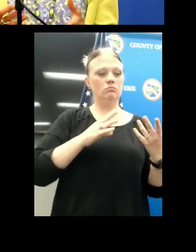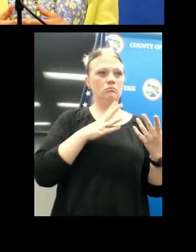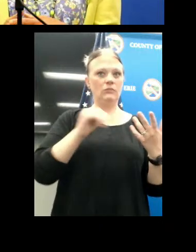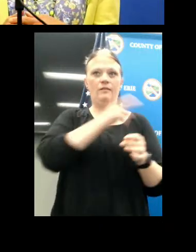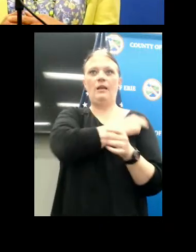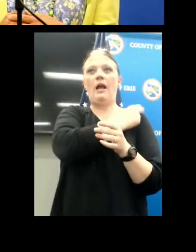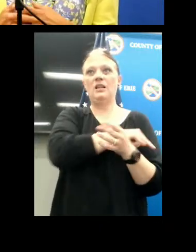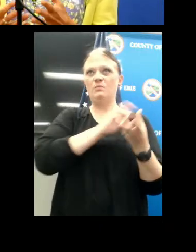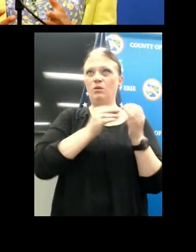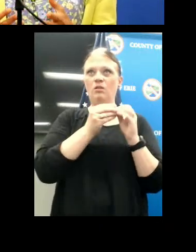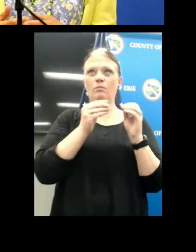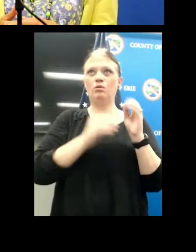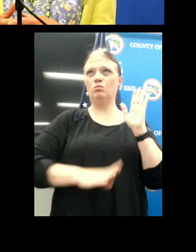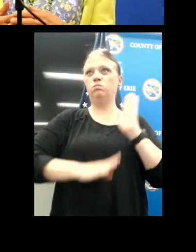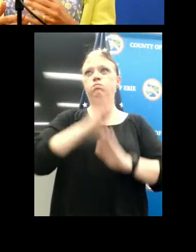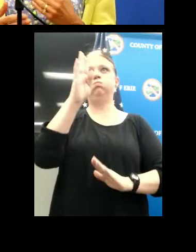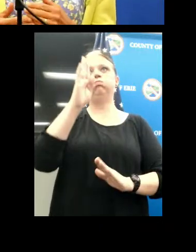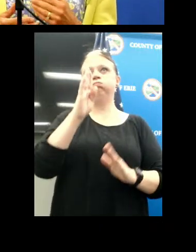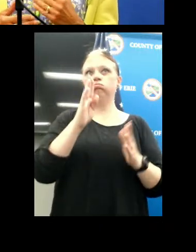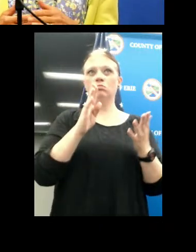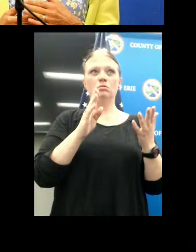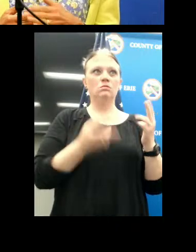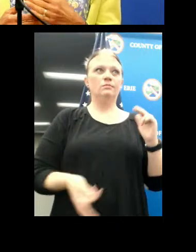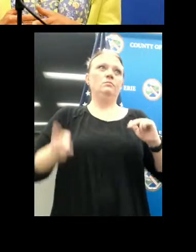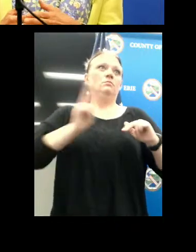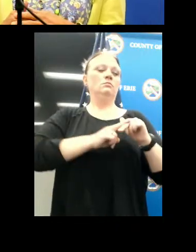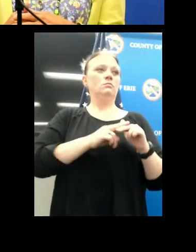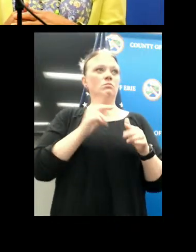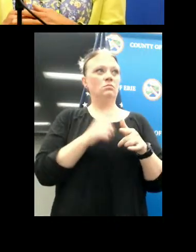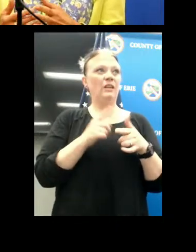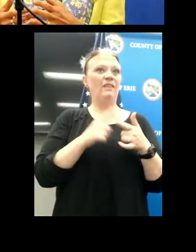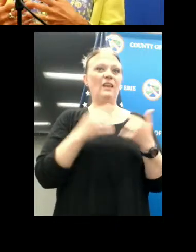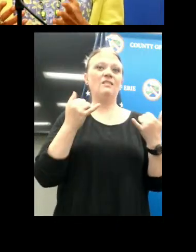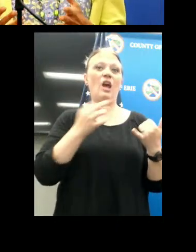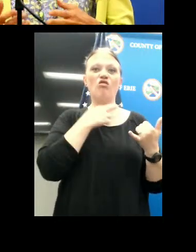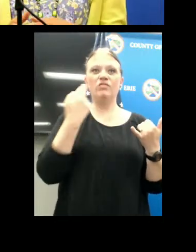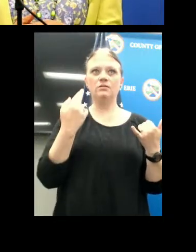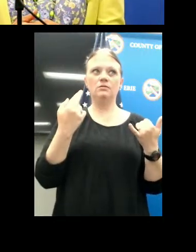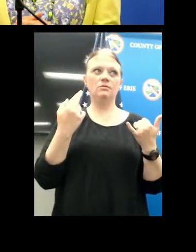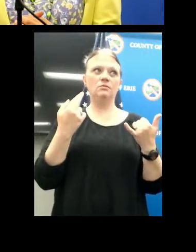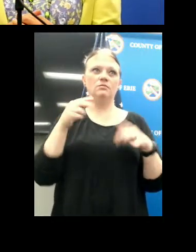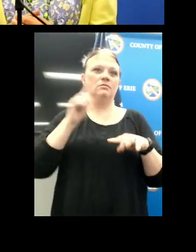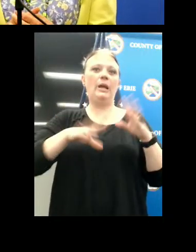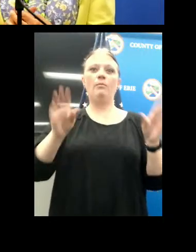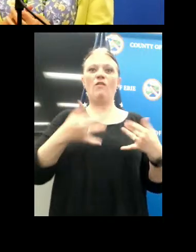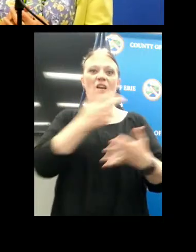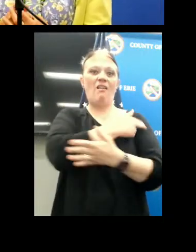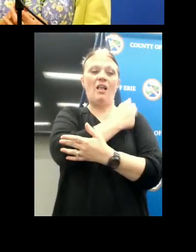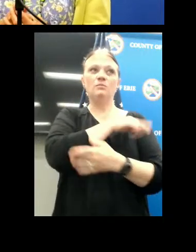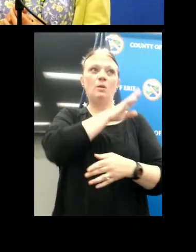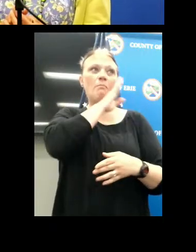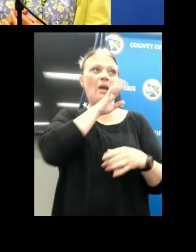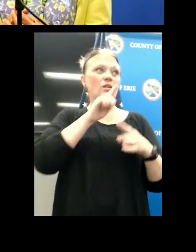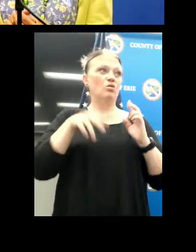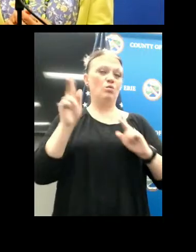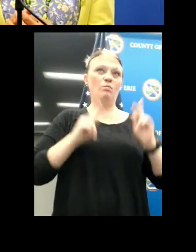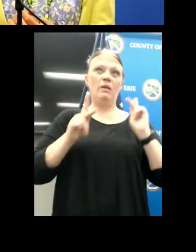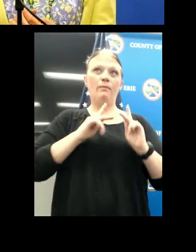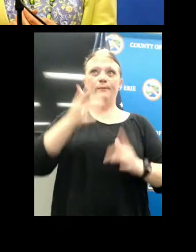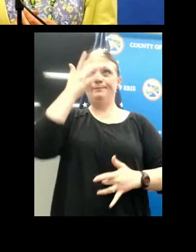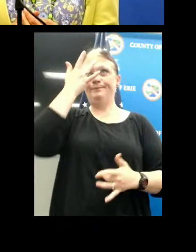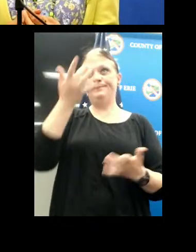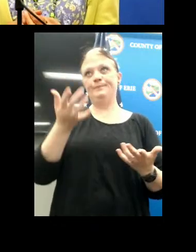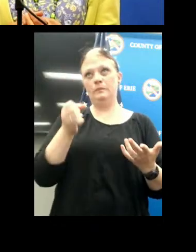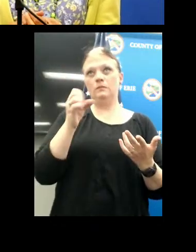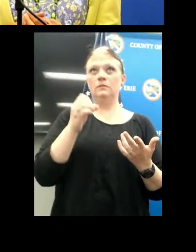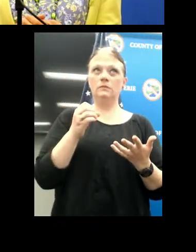their hospitalizations explode and them being at risk of not being able to provide hospital beds to those people who are ill.